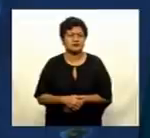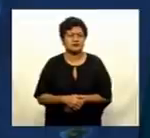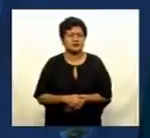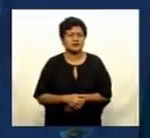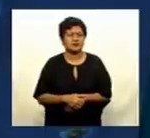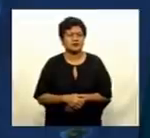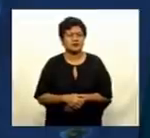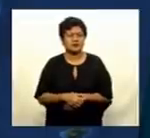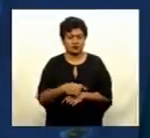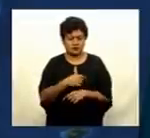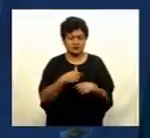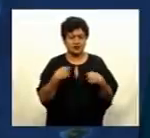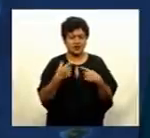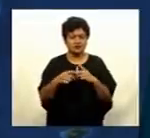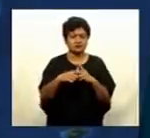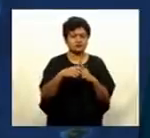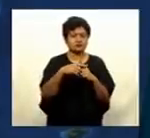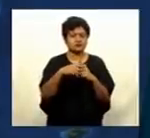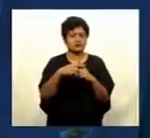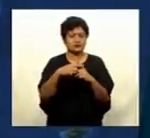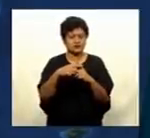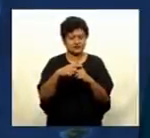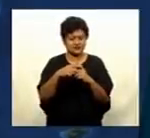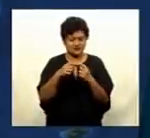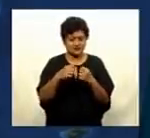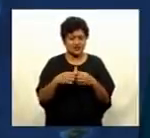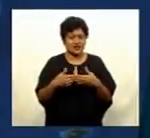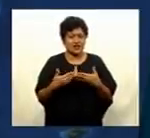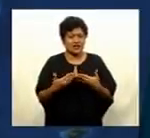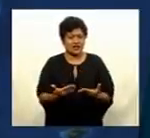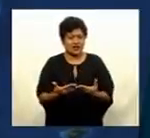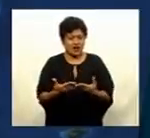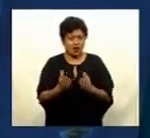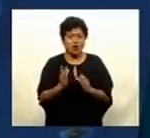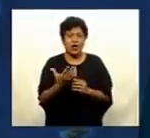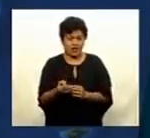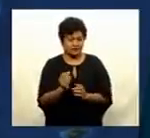the positive cases that have been directed for home isolations.